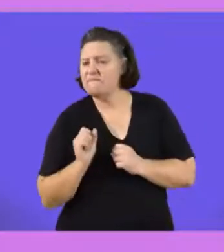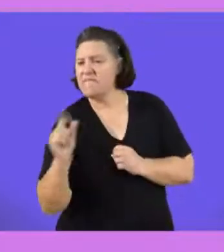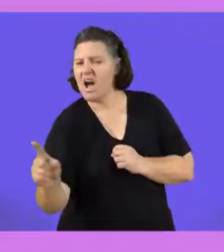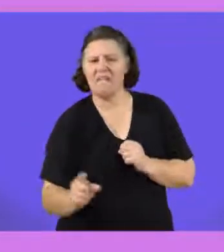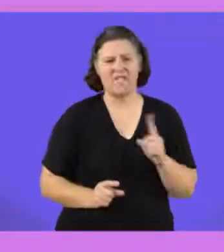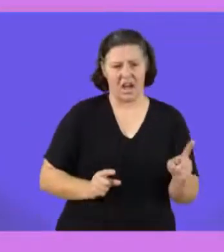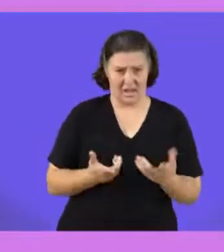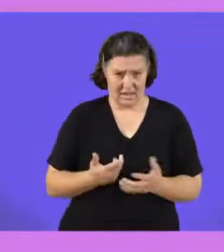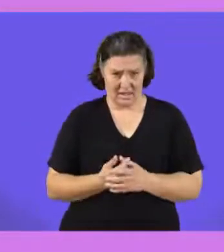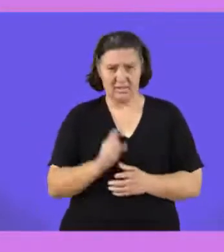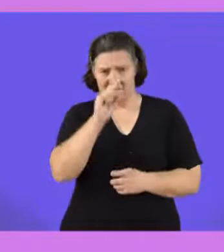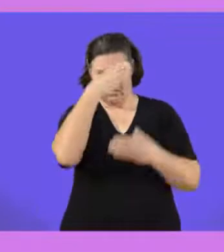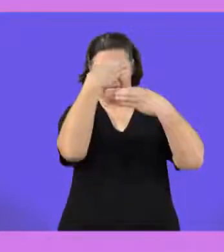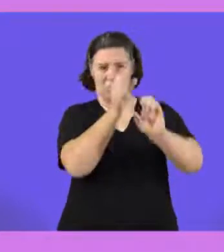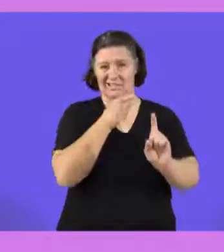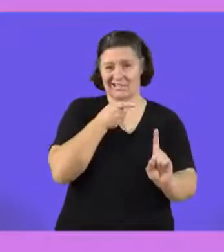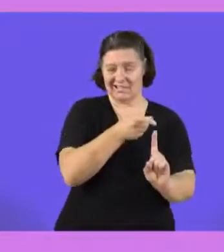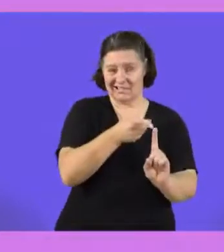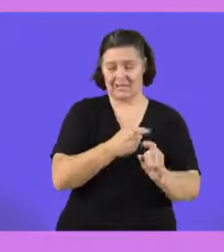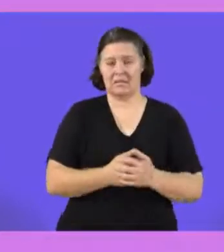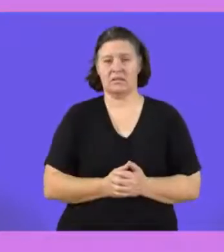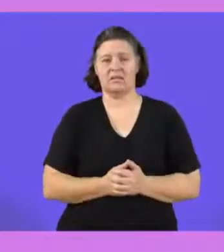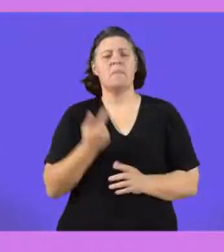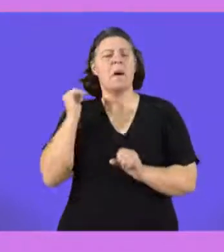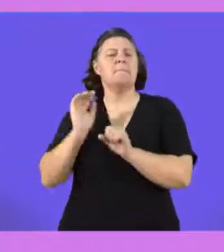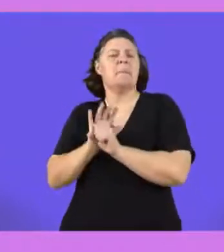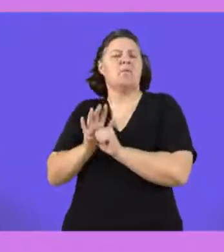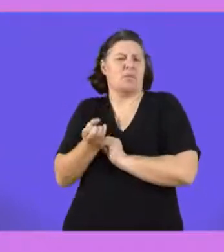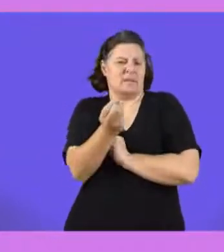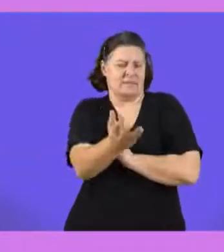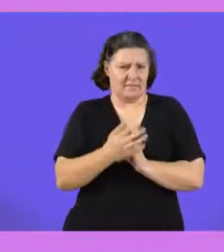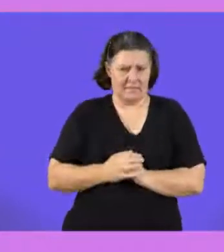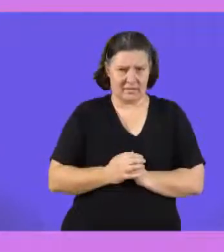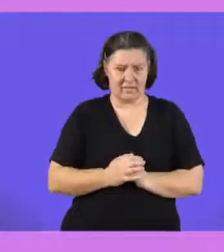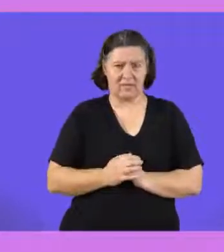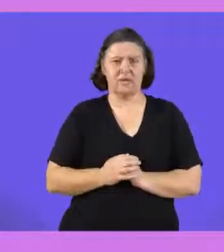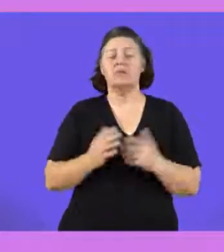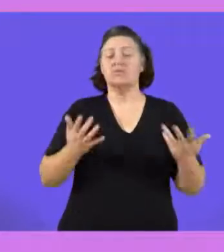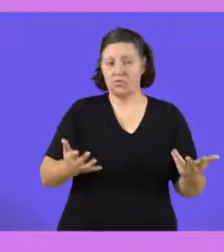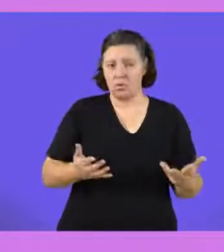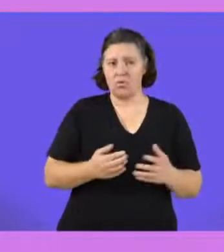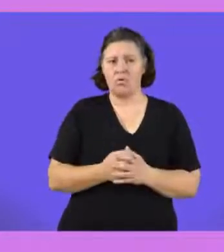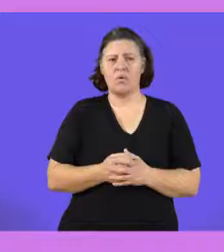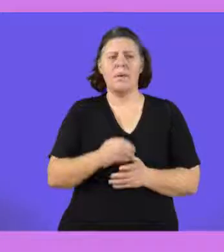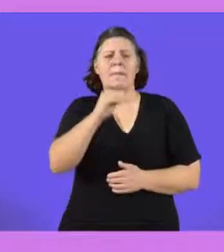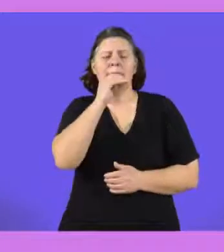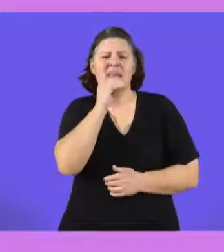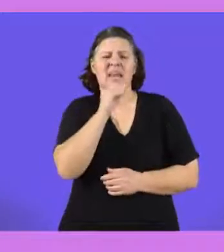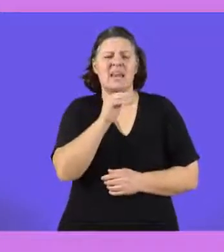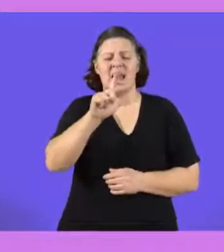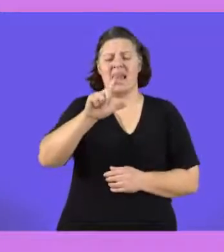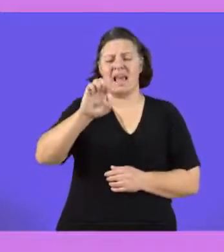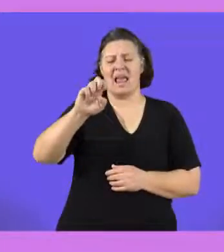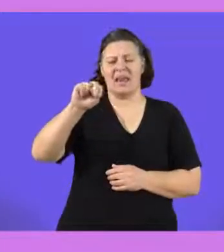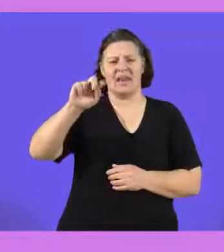length and distance. So that will be our first focus point. Now, let me give you a bit of background shortly. Right, so the definitions of